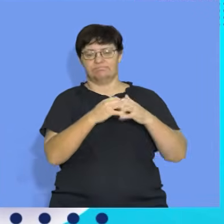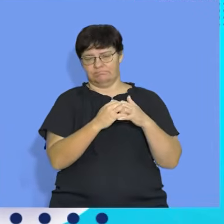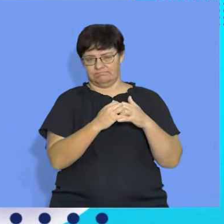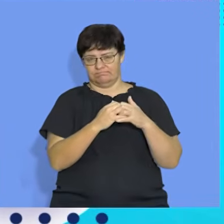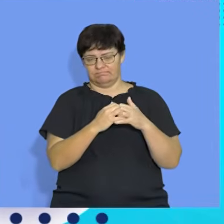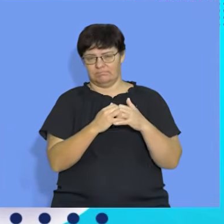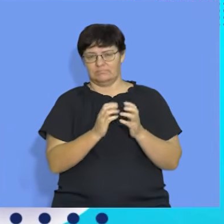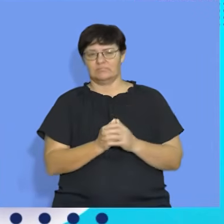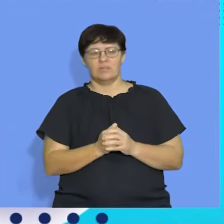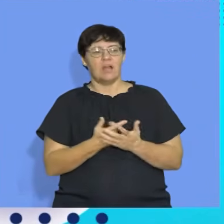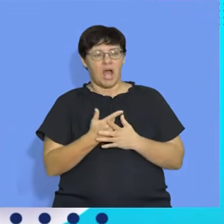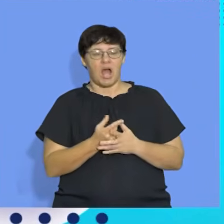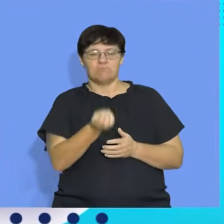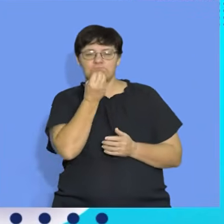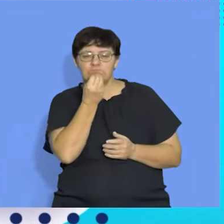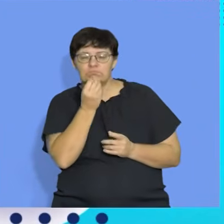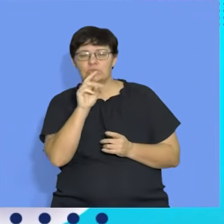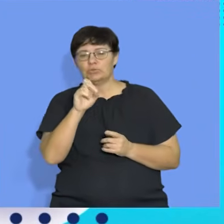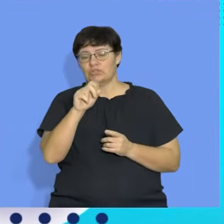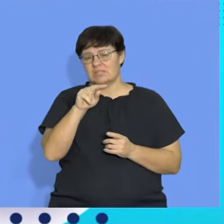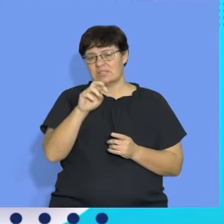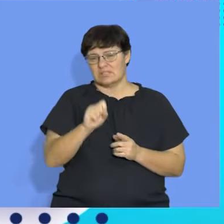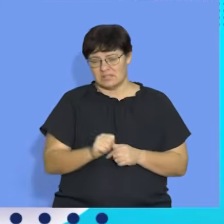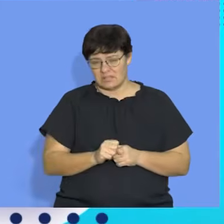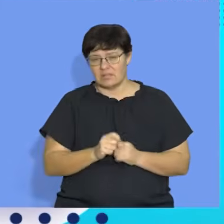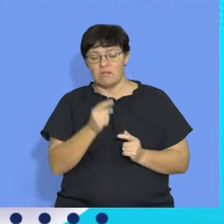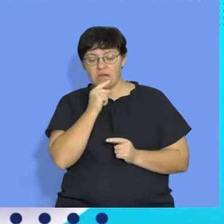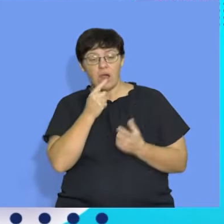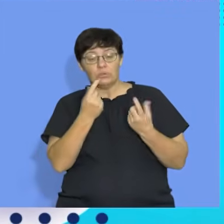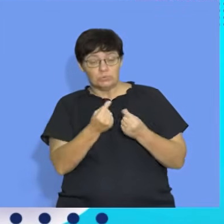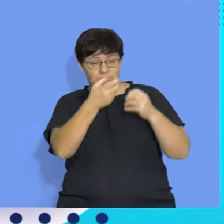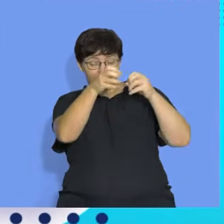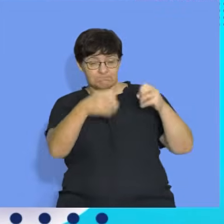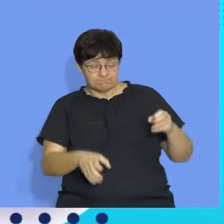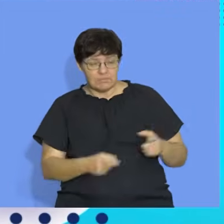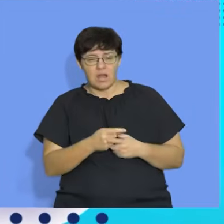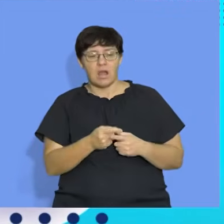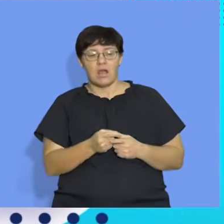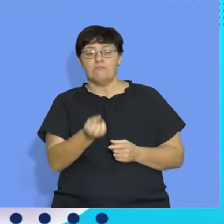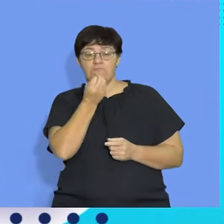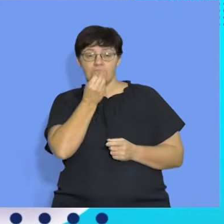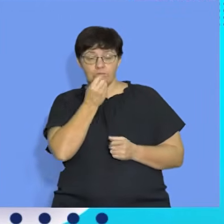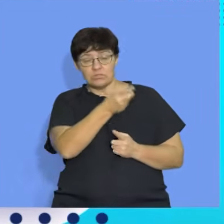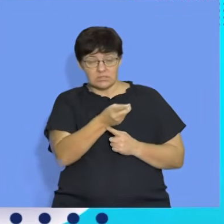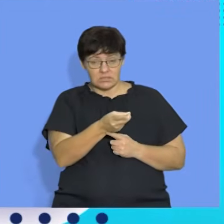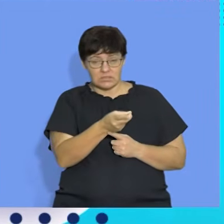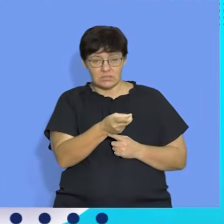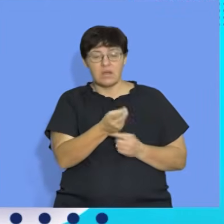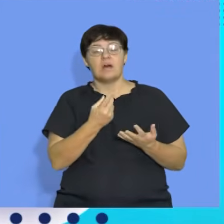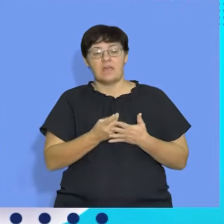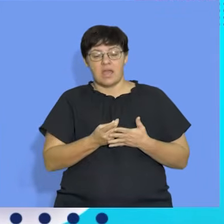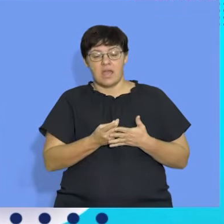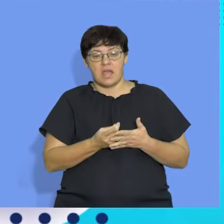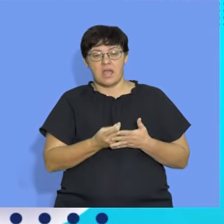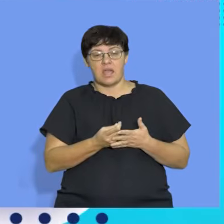up of nutrients. And what decomposers do is they take those nutrients and they